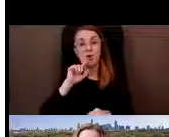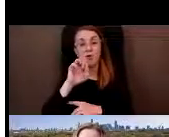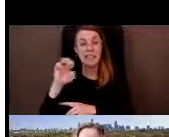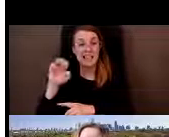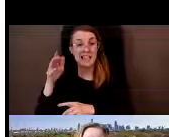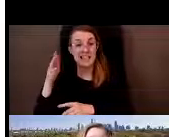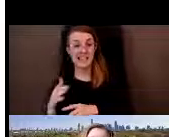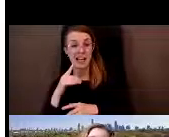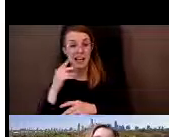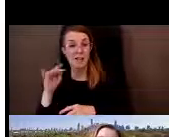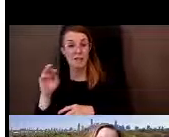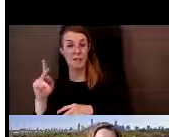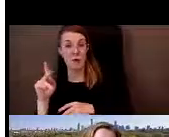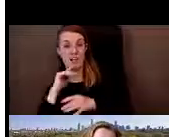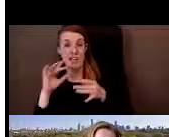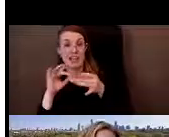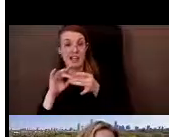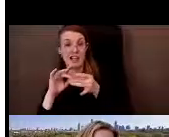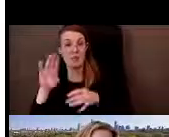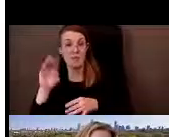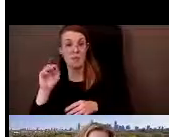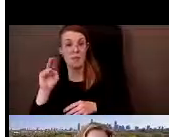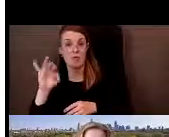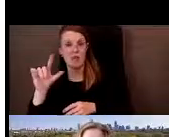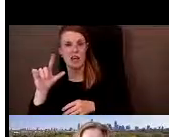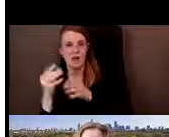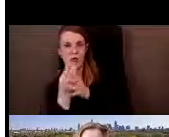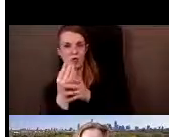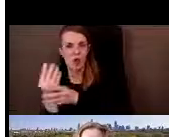near the Botanical Gardens as it heads north along Lady Bird Lake.